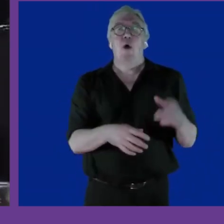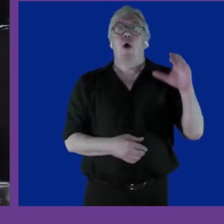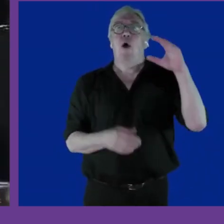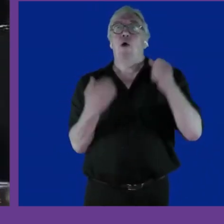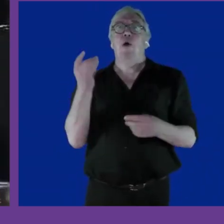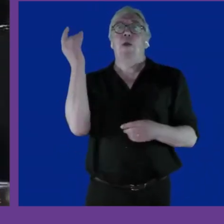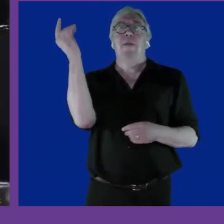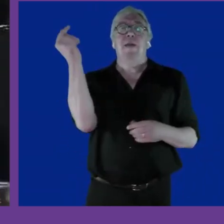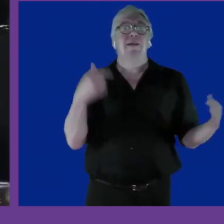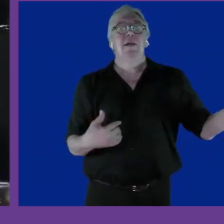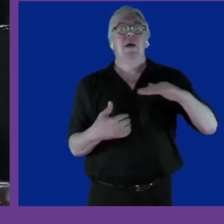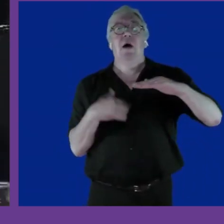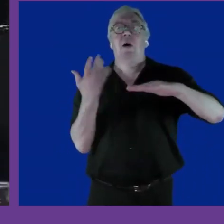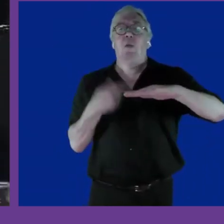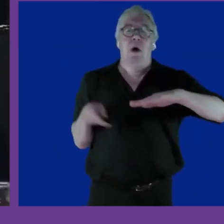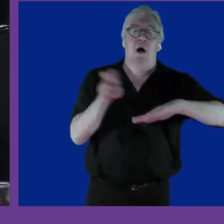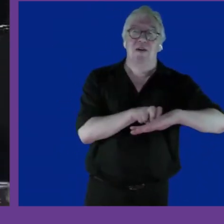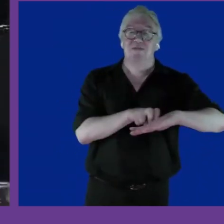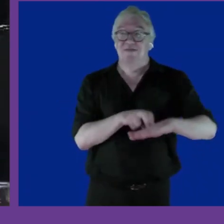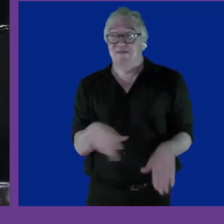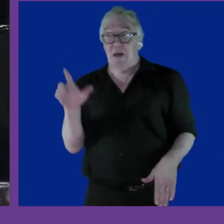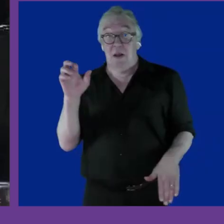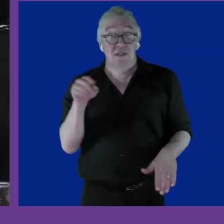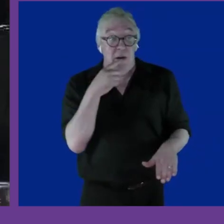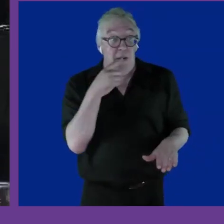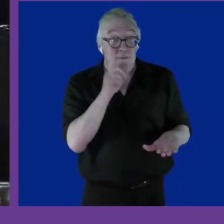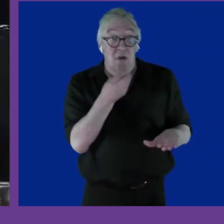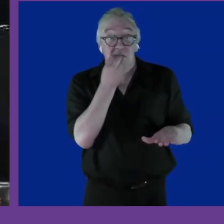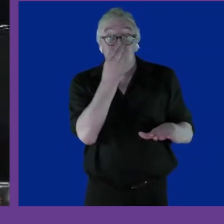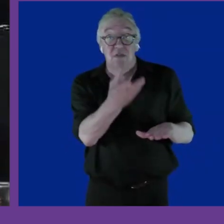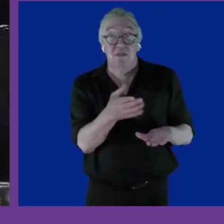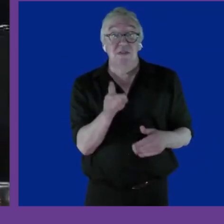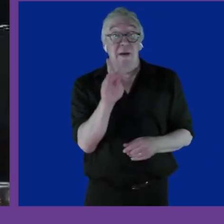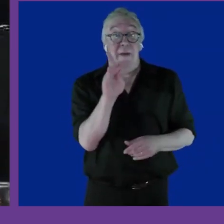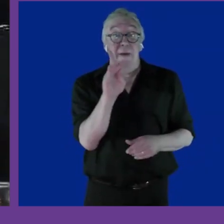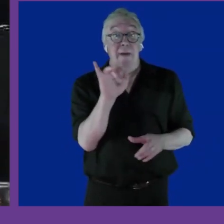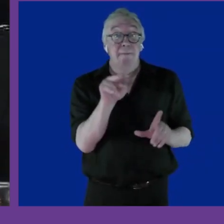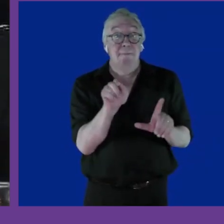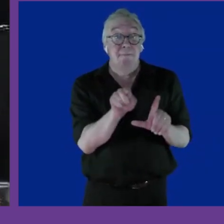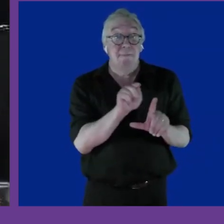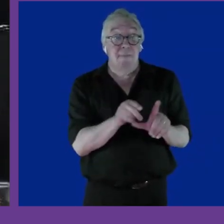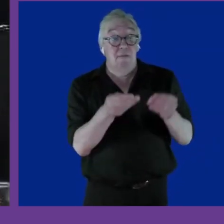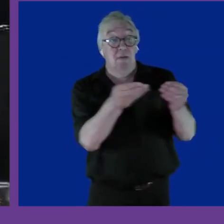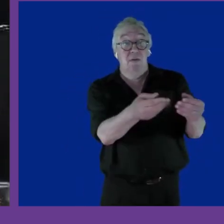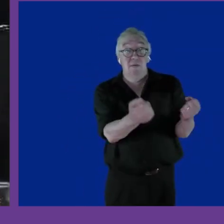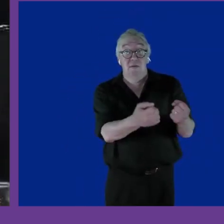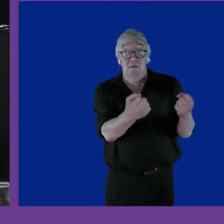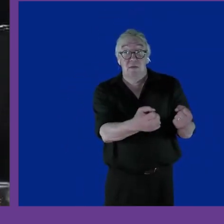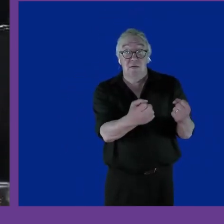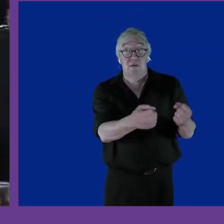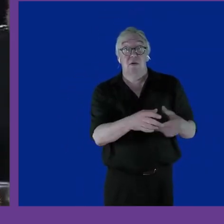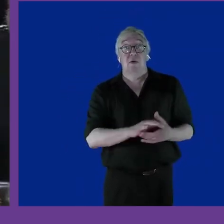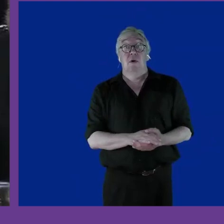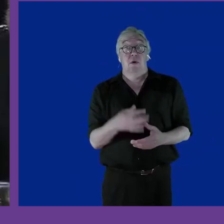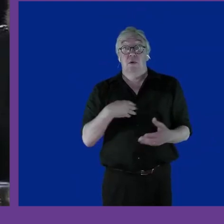us a good story about having to give your PIN codes to a taxi driver because they have a touchscreen terminal. I've had